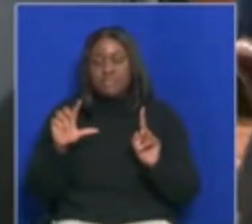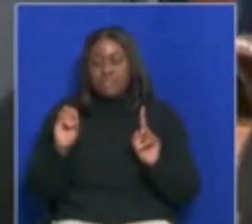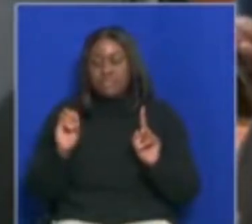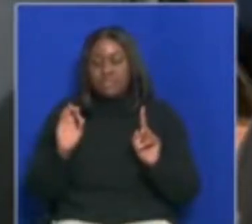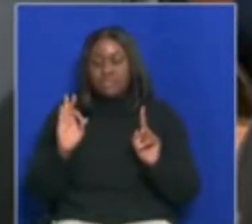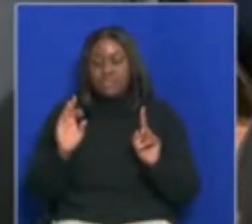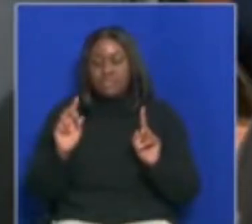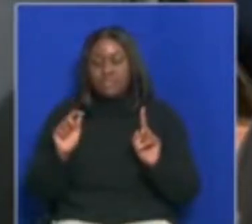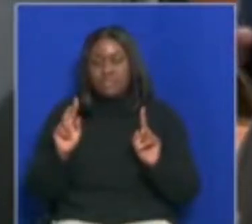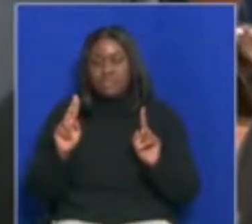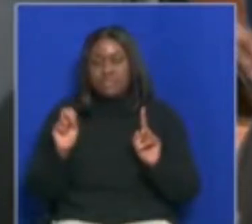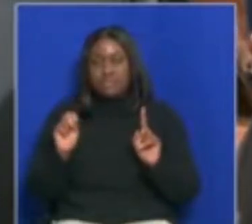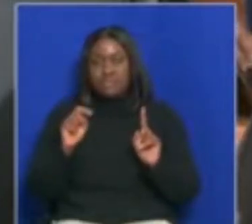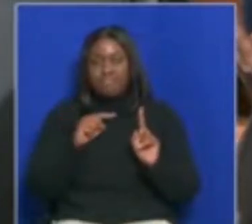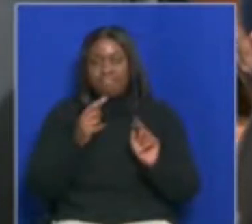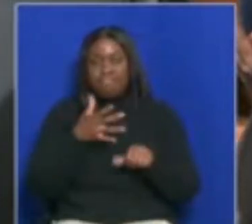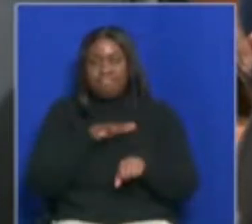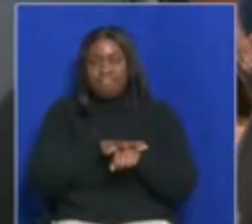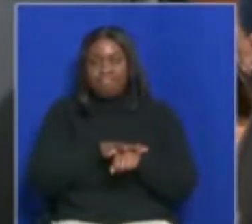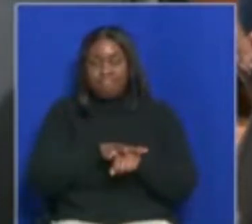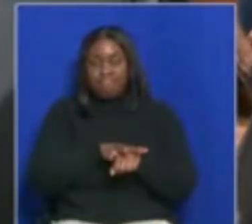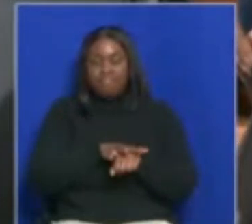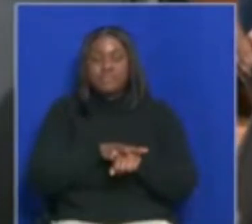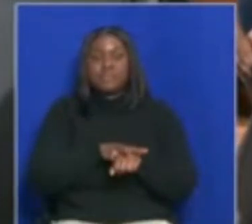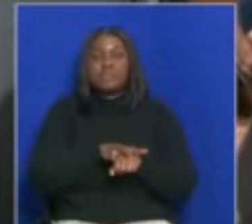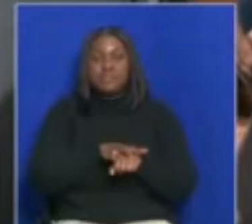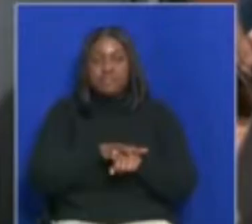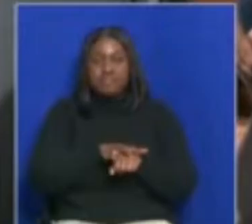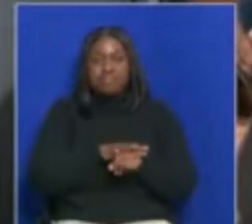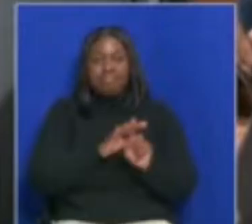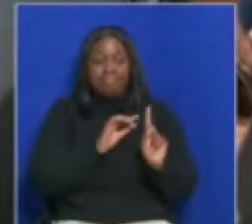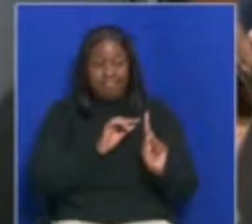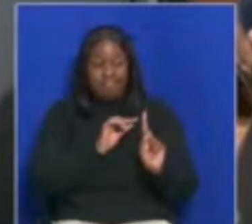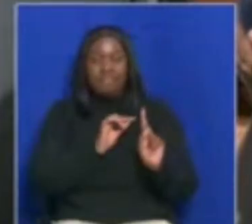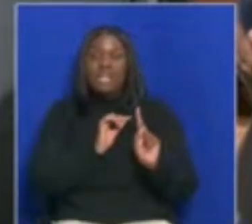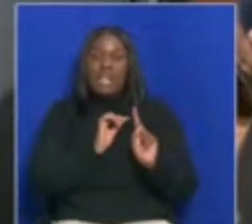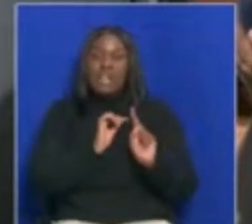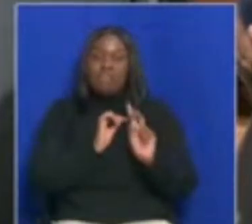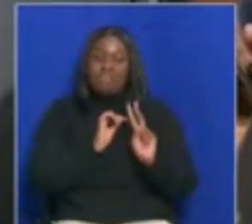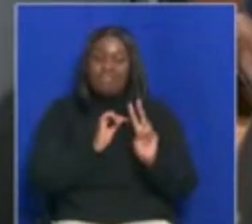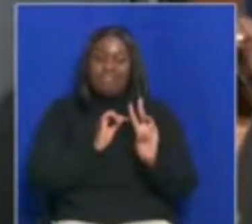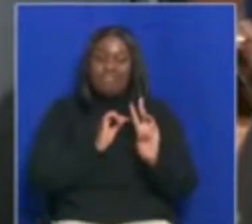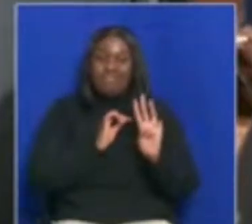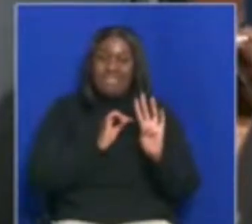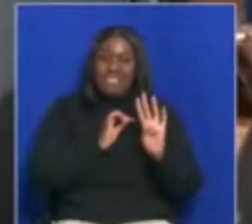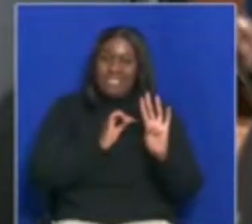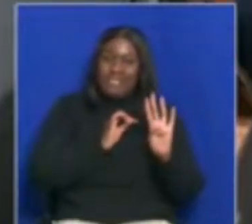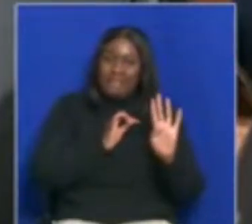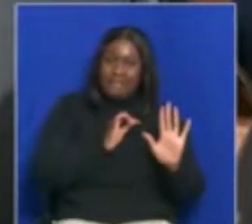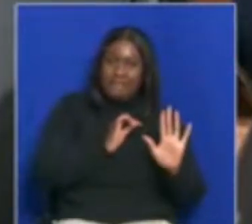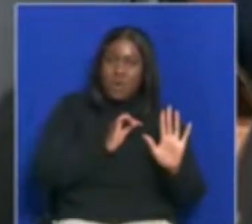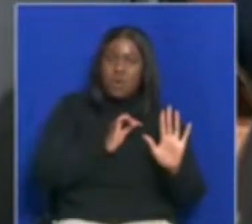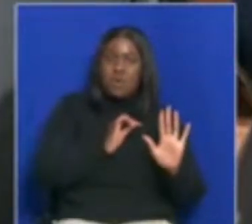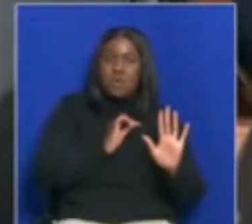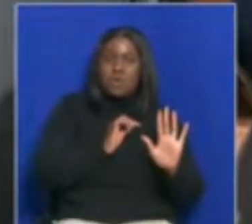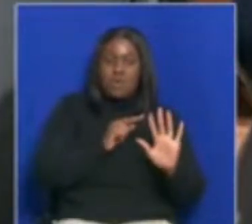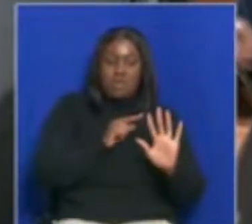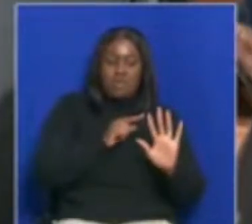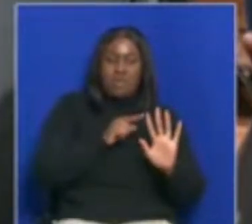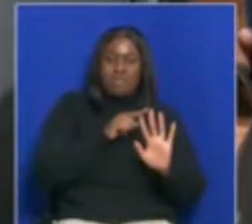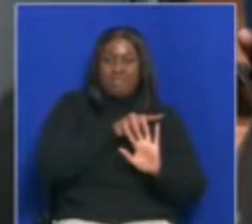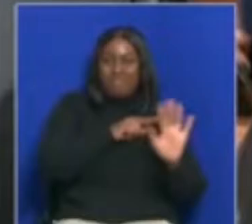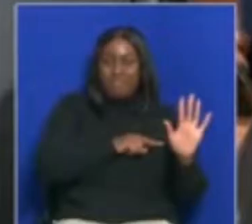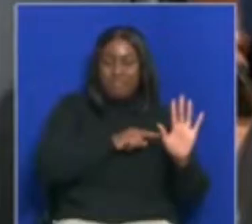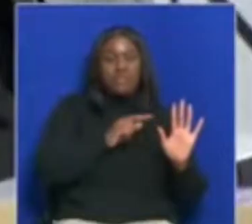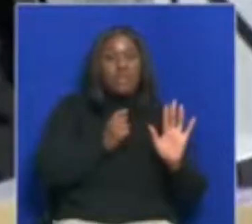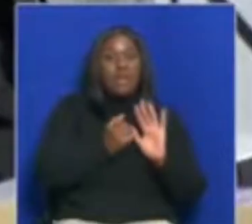4 other deceased on the 1st of April 2023.